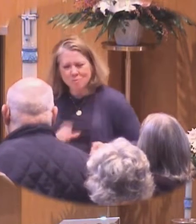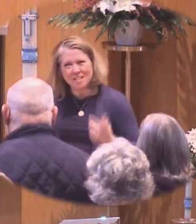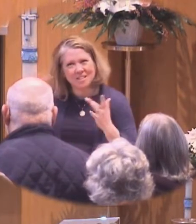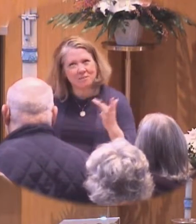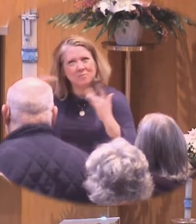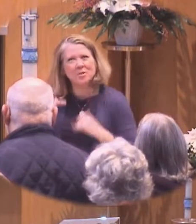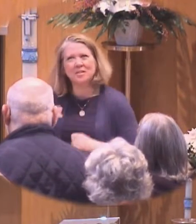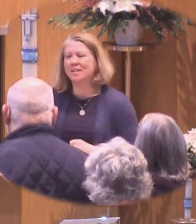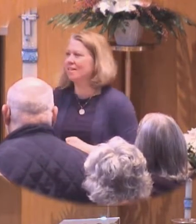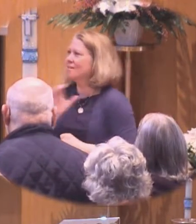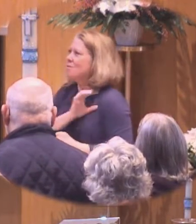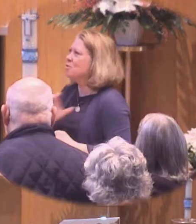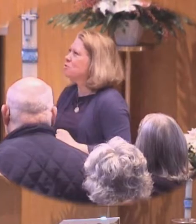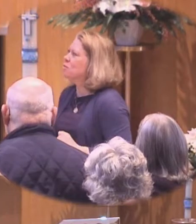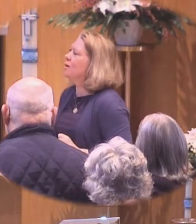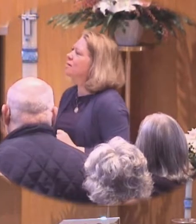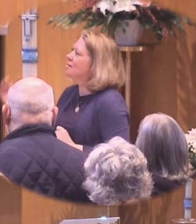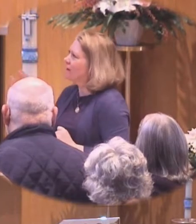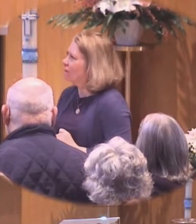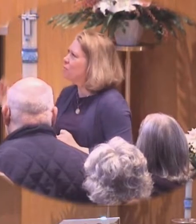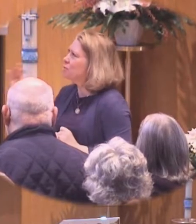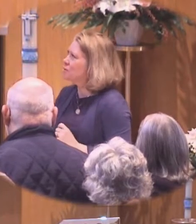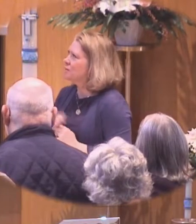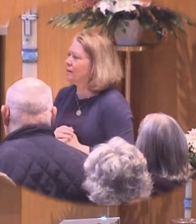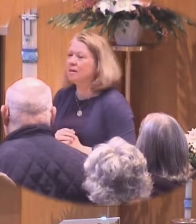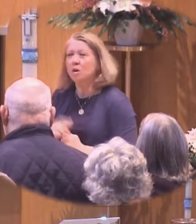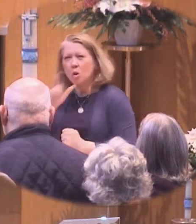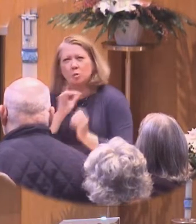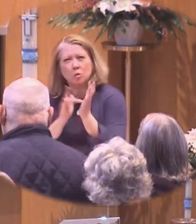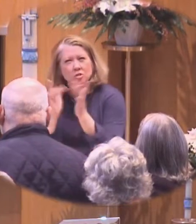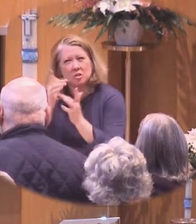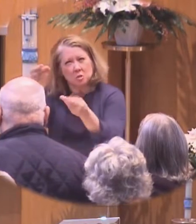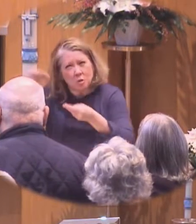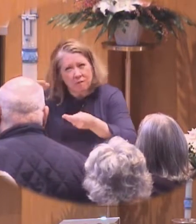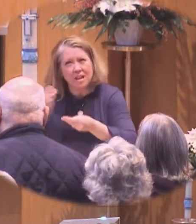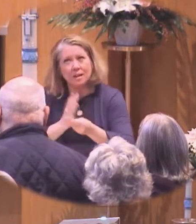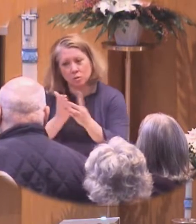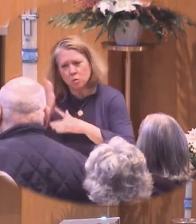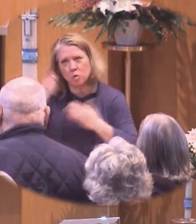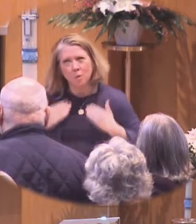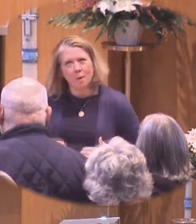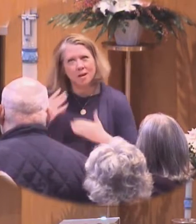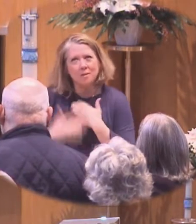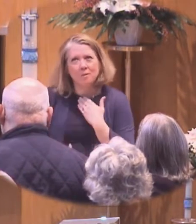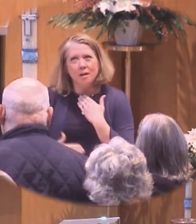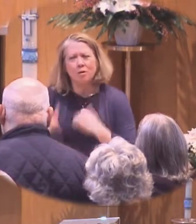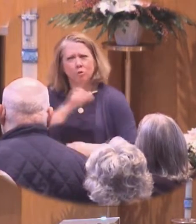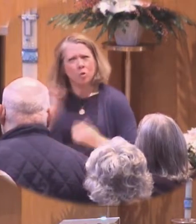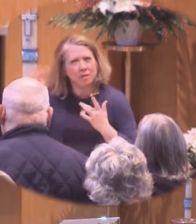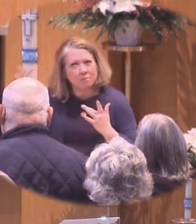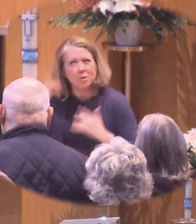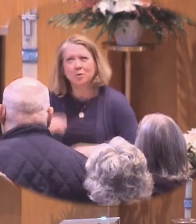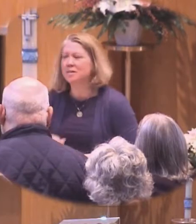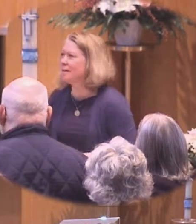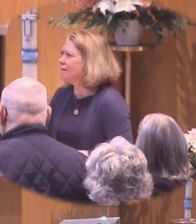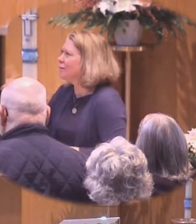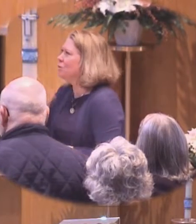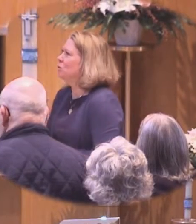have mercy. Lord Jesus, you feed us with your body and blood. Lord, have